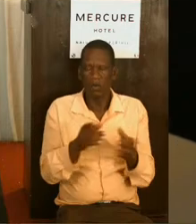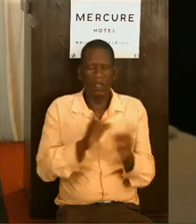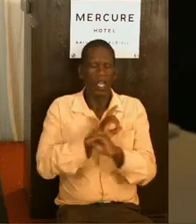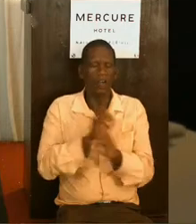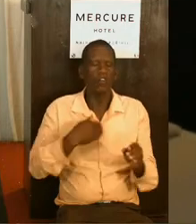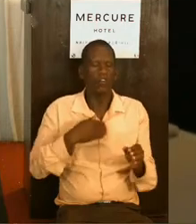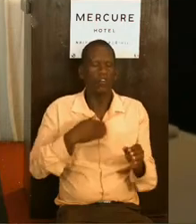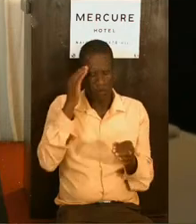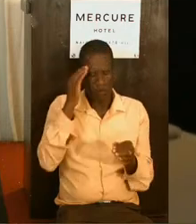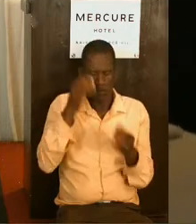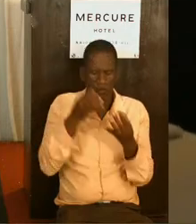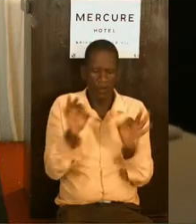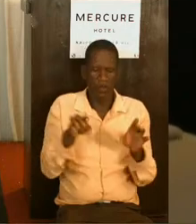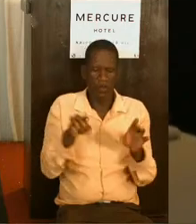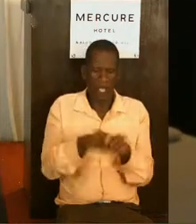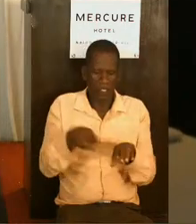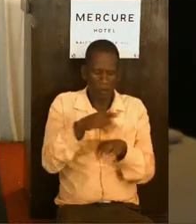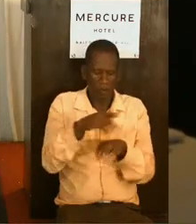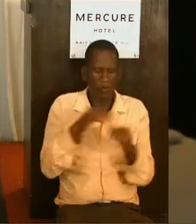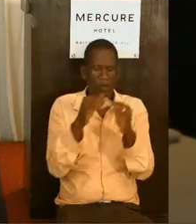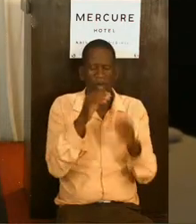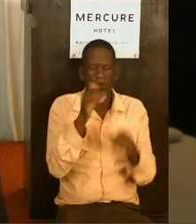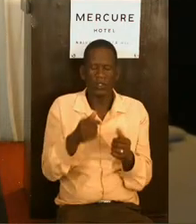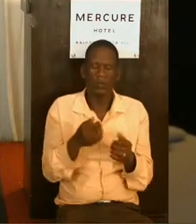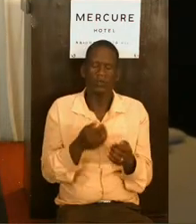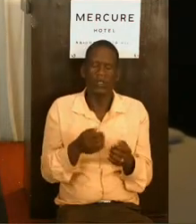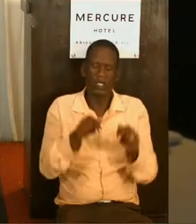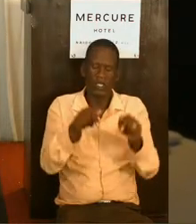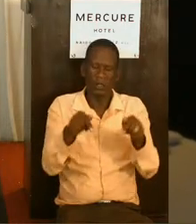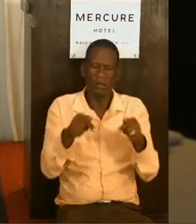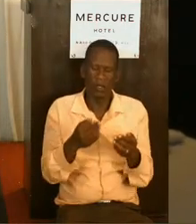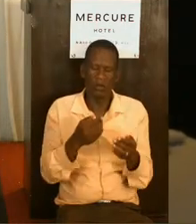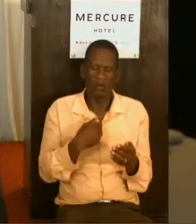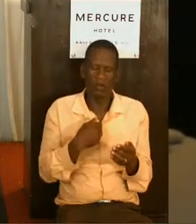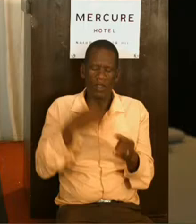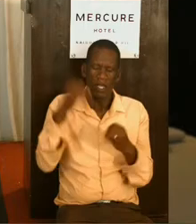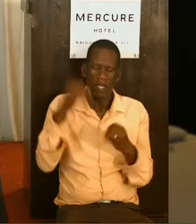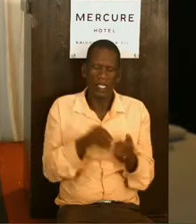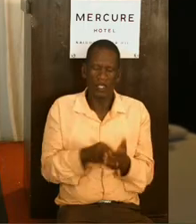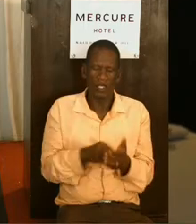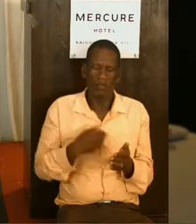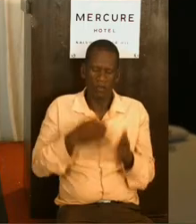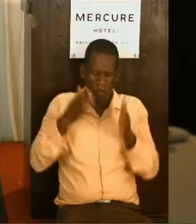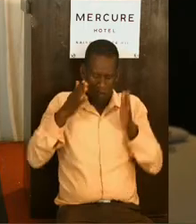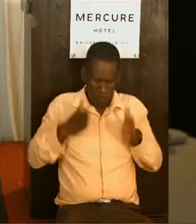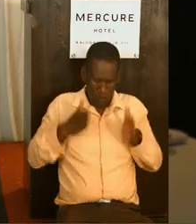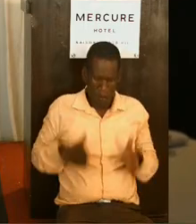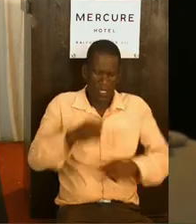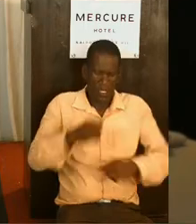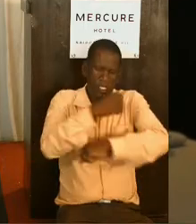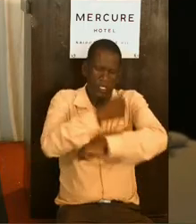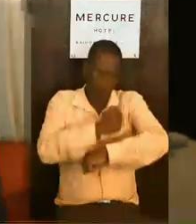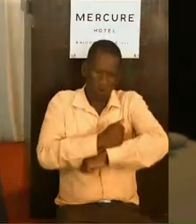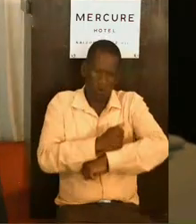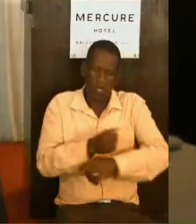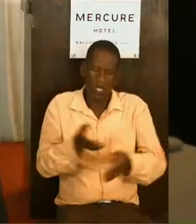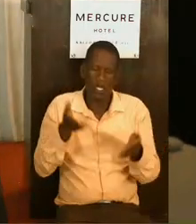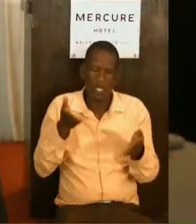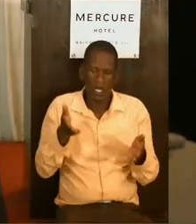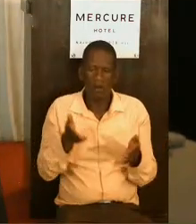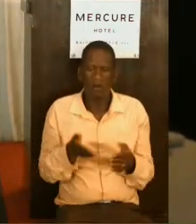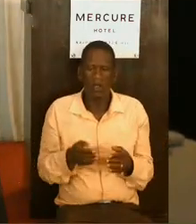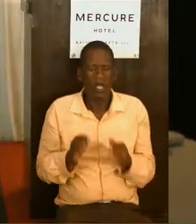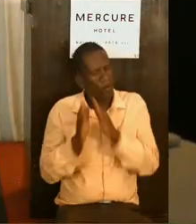academic freedom as a principle of democracy that we claim to have lastly we have to humanize our schools at the moment